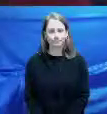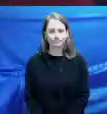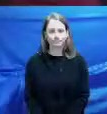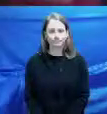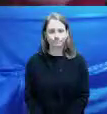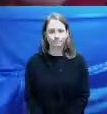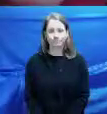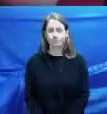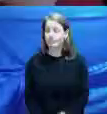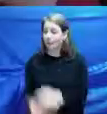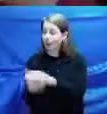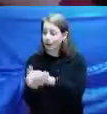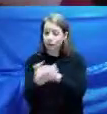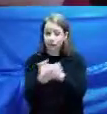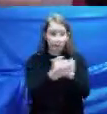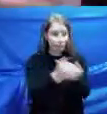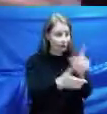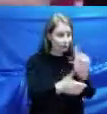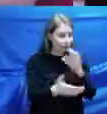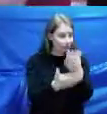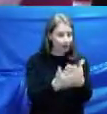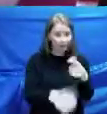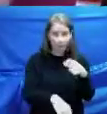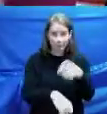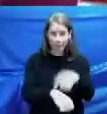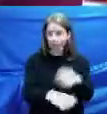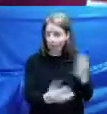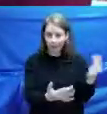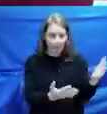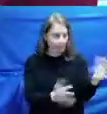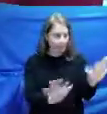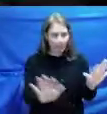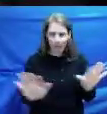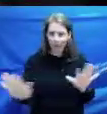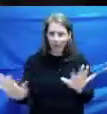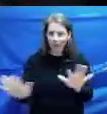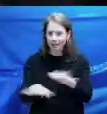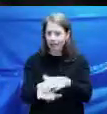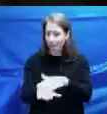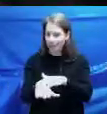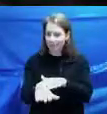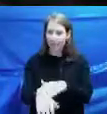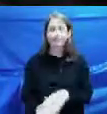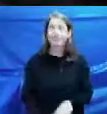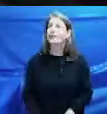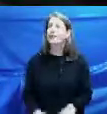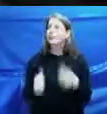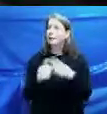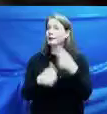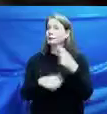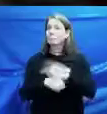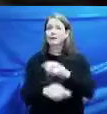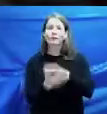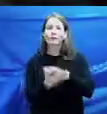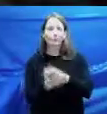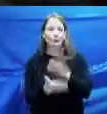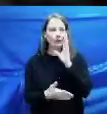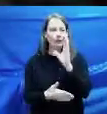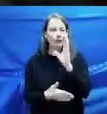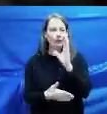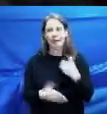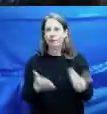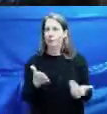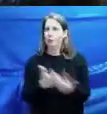I'm going to congratulate you guys for being on time. Hold on, slow down. The first day of school, we're going to have a brand new crop of